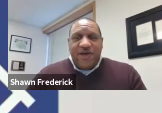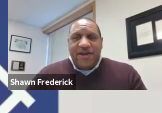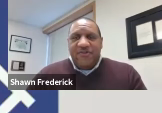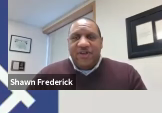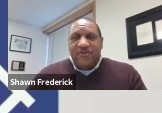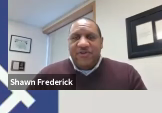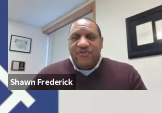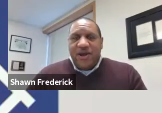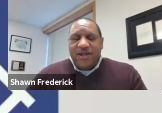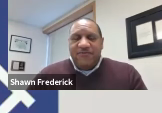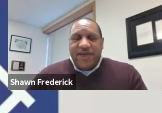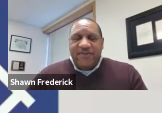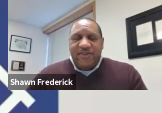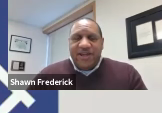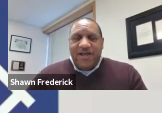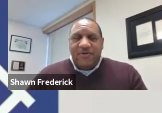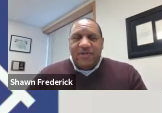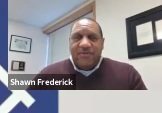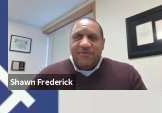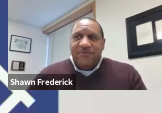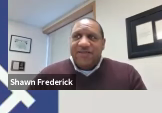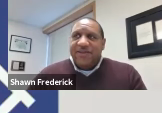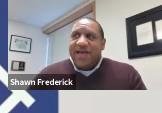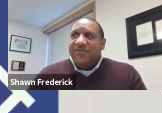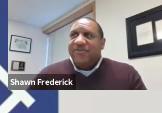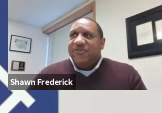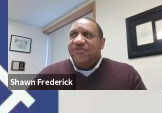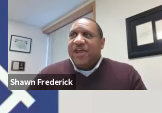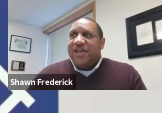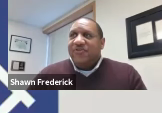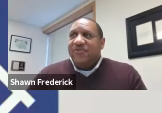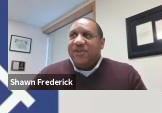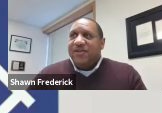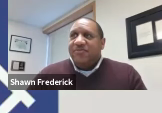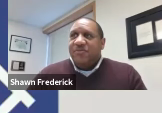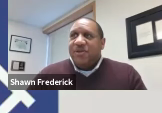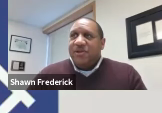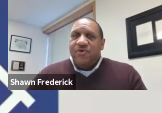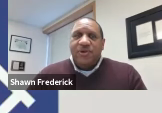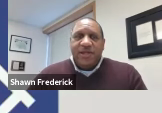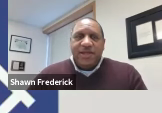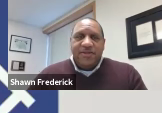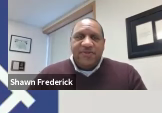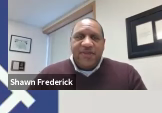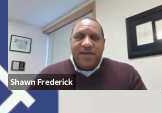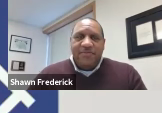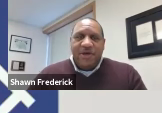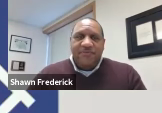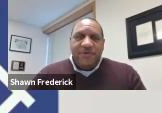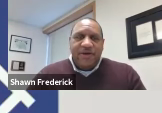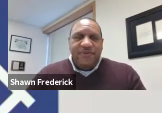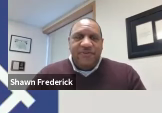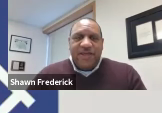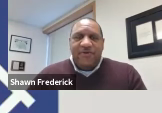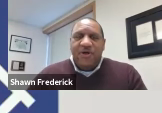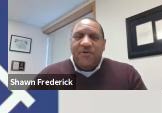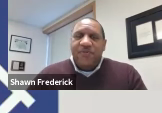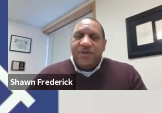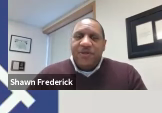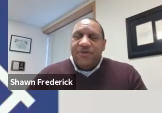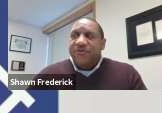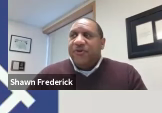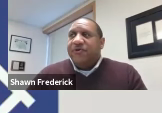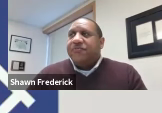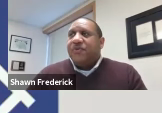situation that we find ourselves in trying to get vaccine out. In fact, the guidance has changed literally in the time of this town